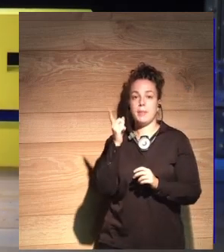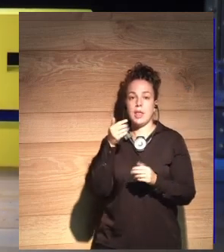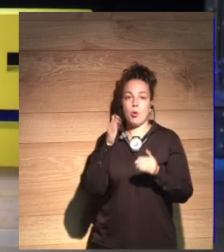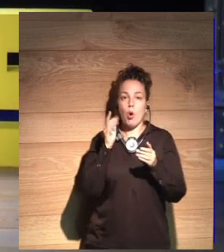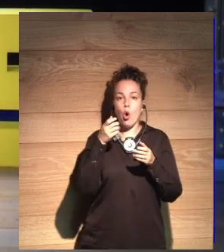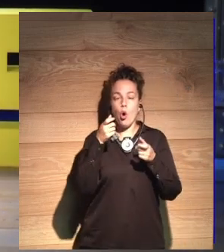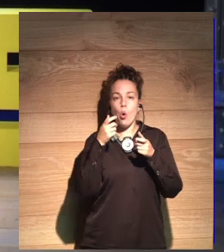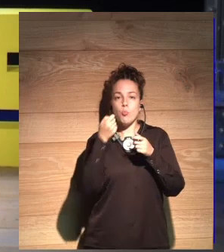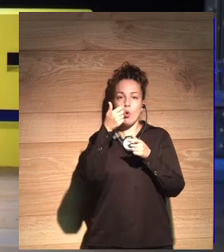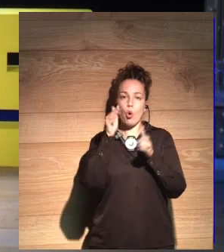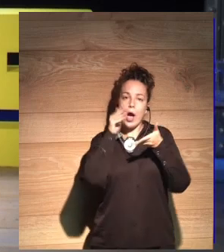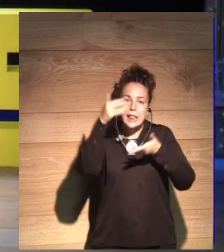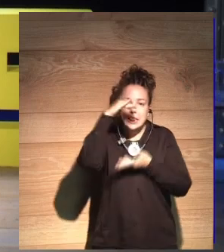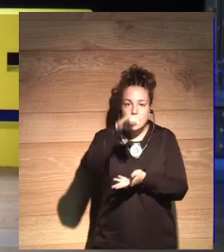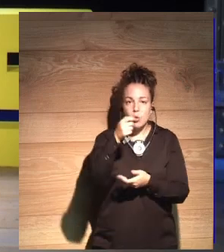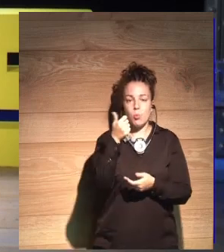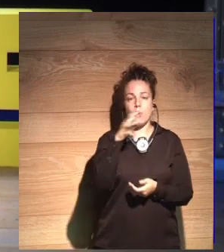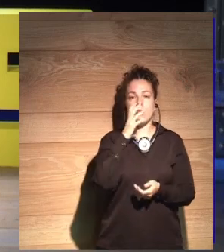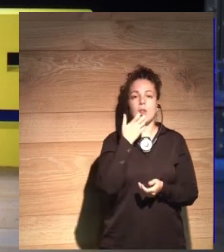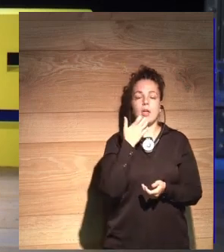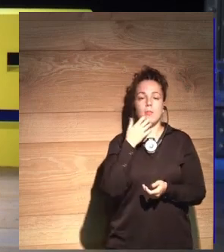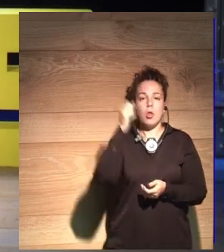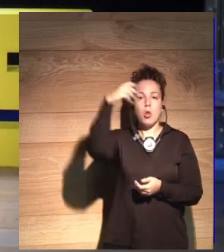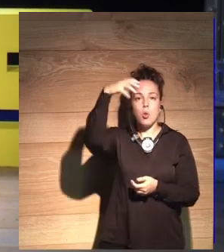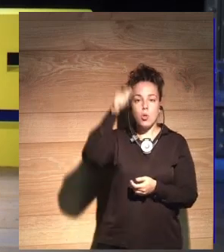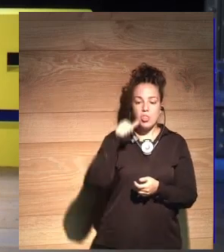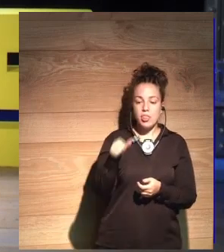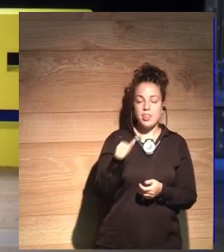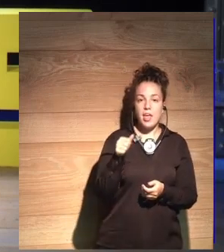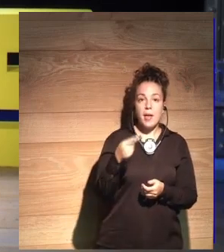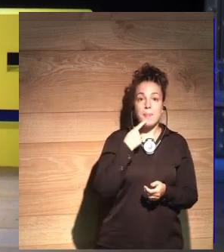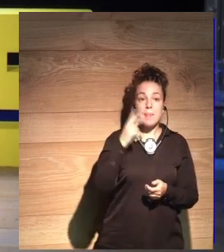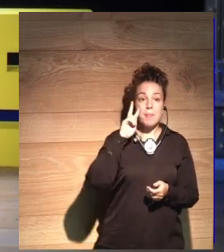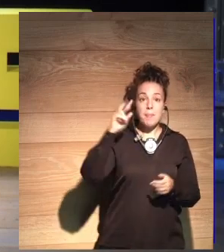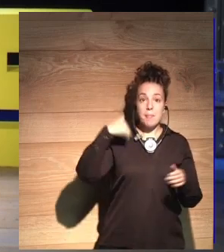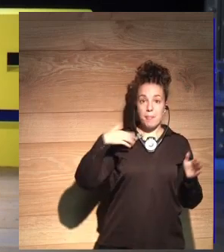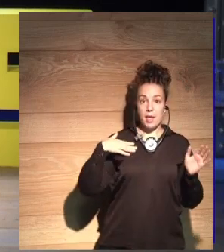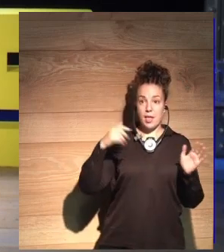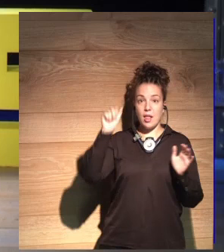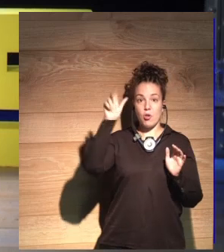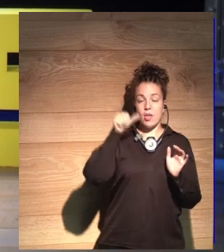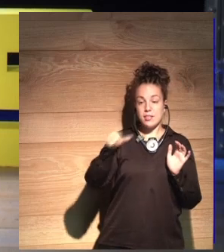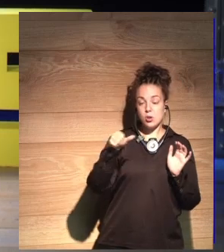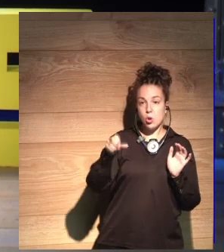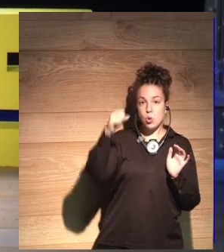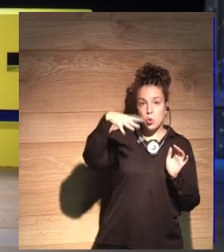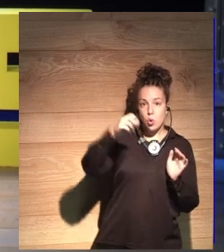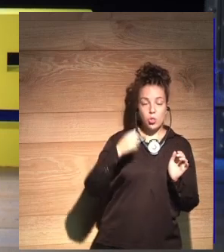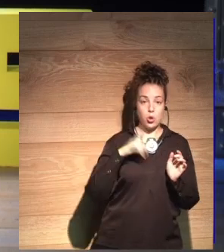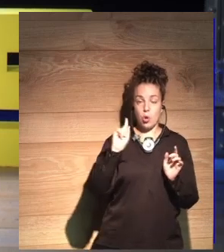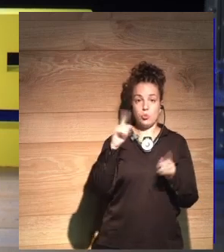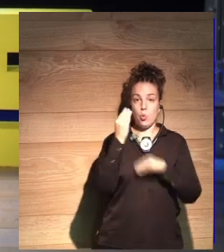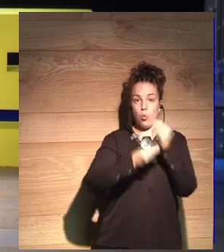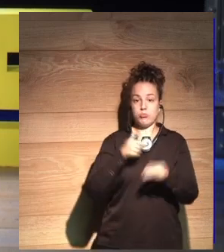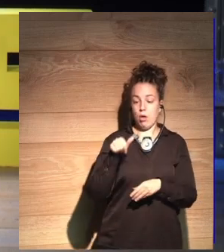switch doesn't beep at you saying, look, it's a light switch. Look, I'm a light switch. You just use it. A